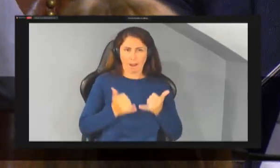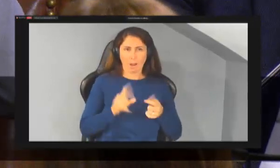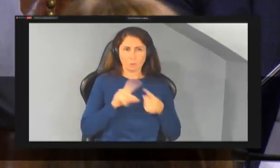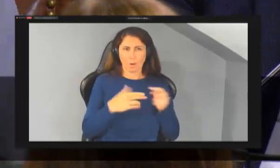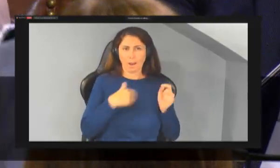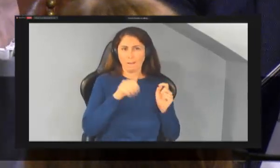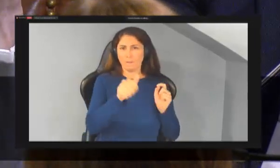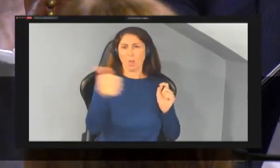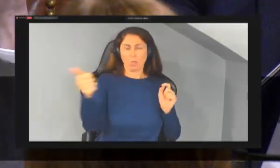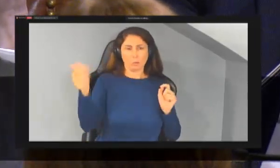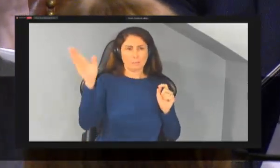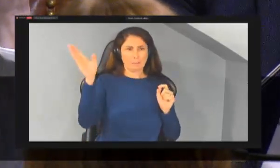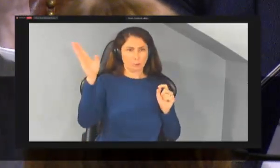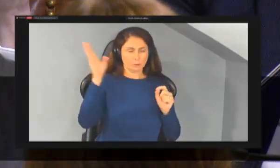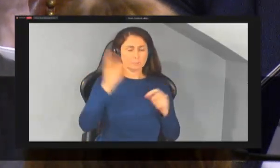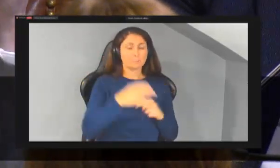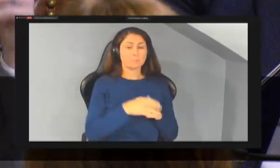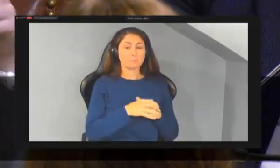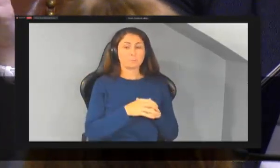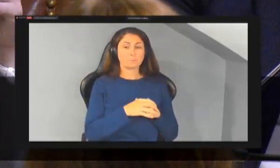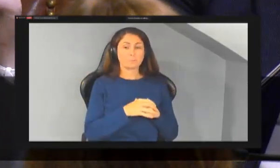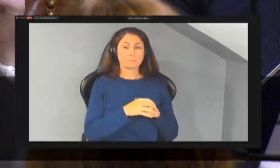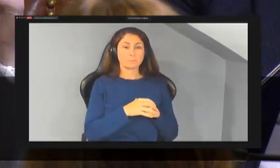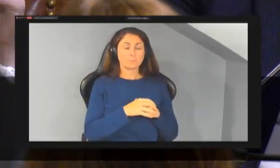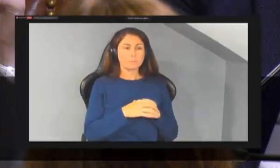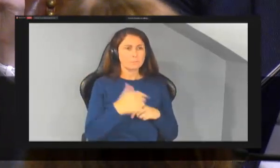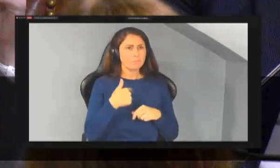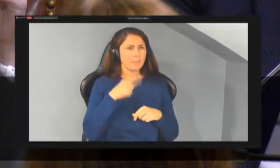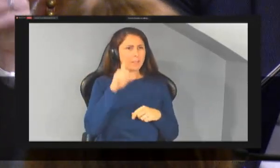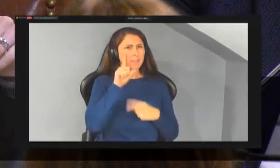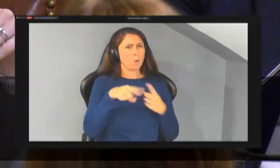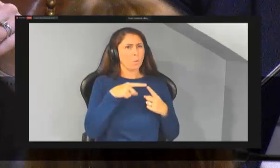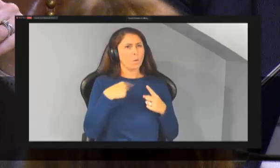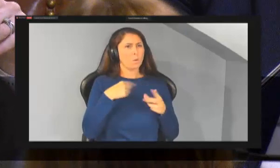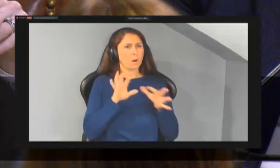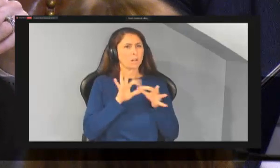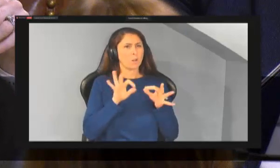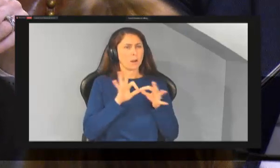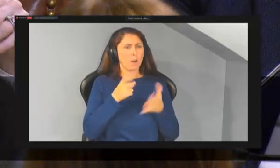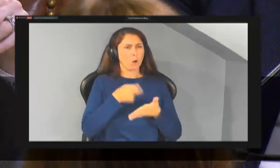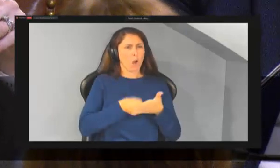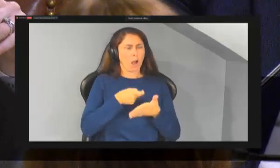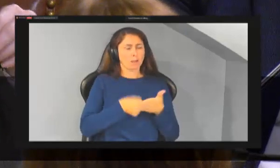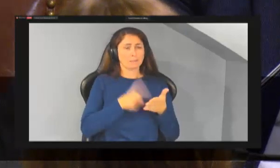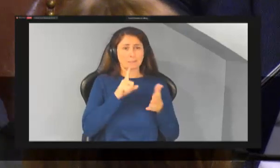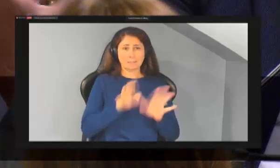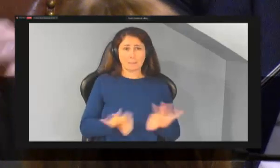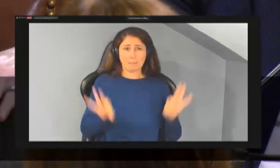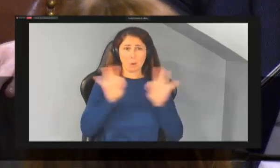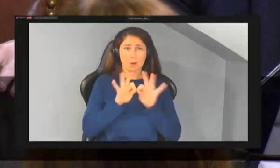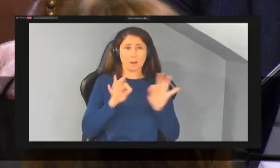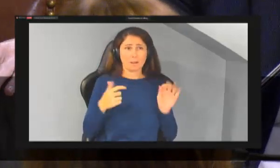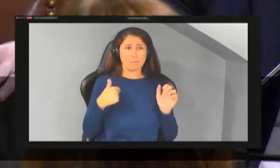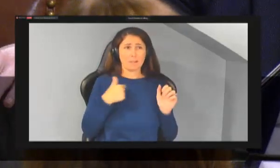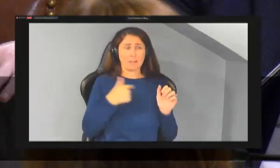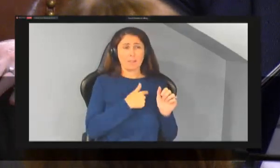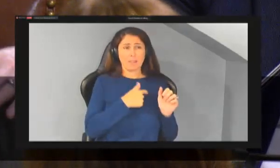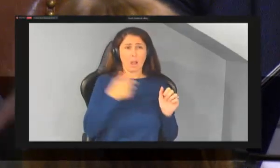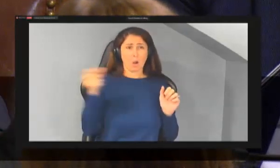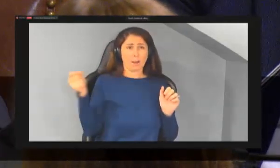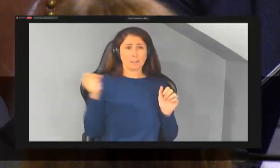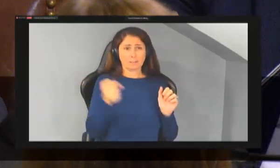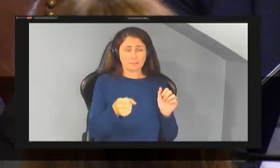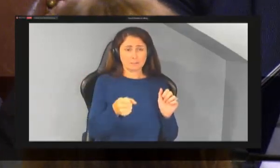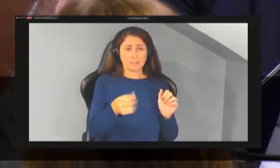here, which is that I think when we're talking about costs, it's also imperative that we bring in the externalities of